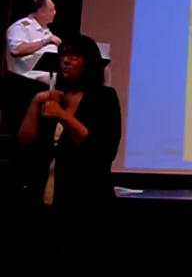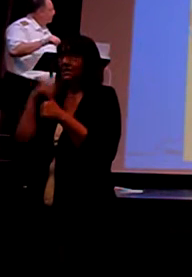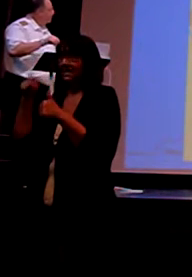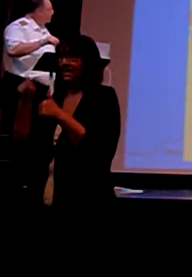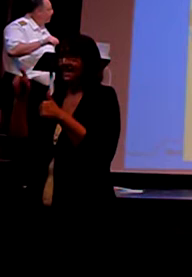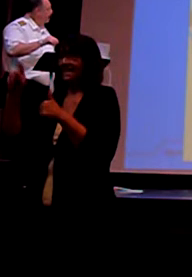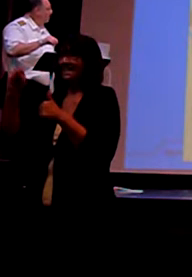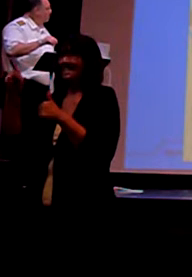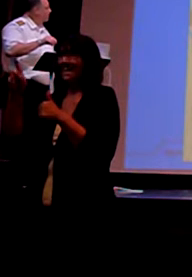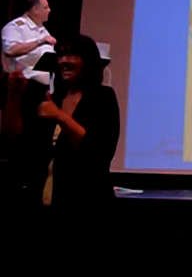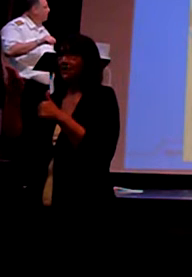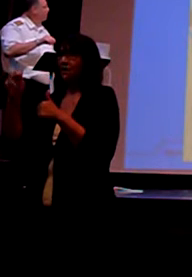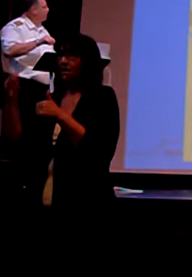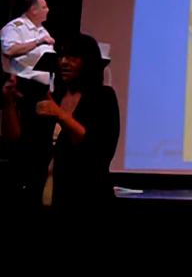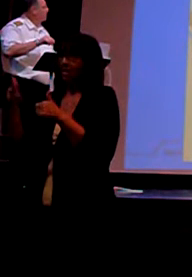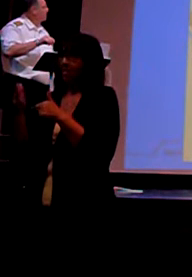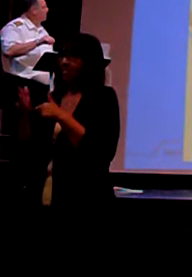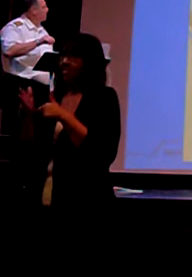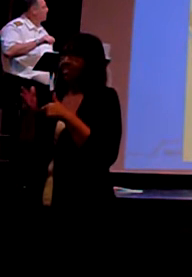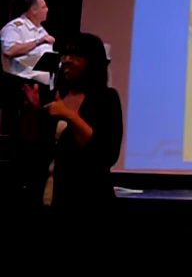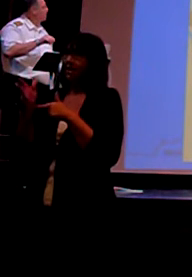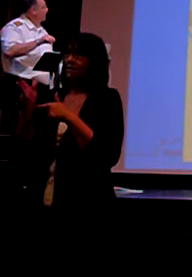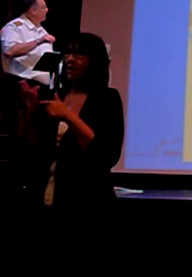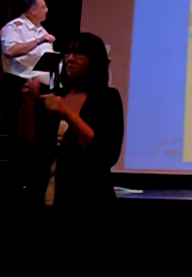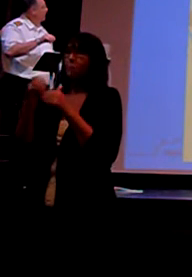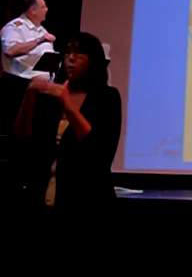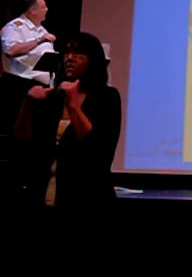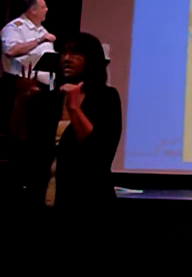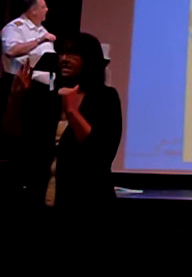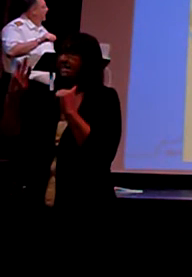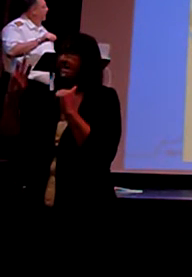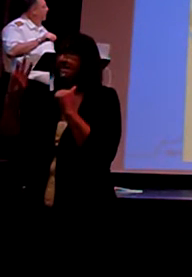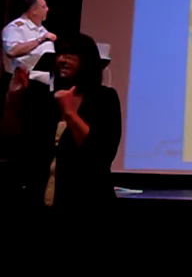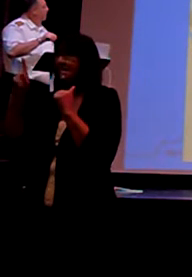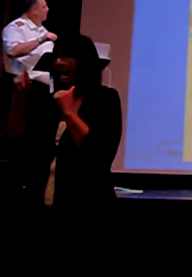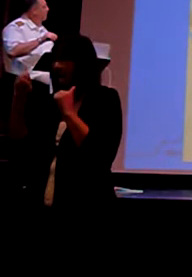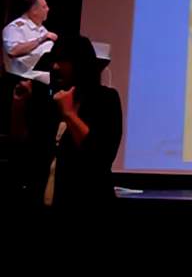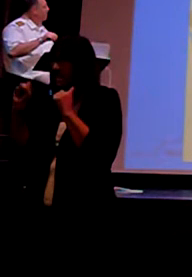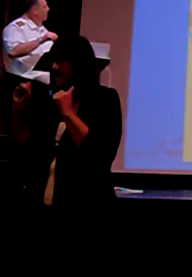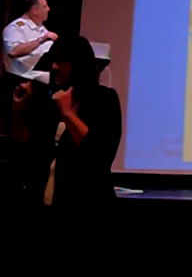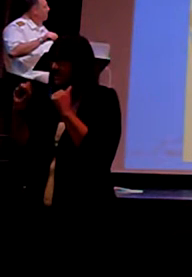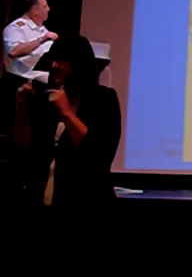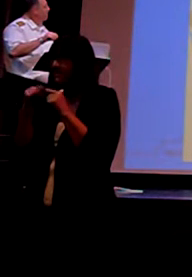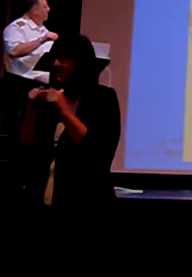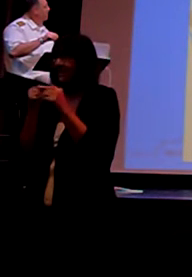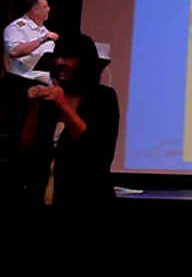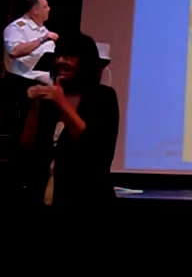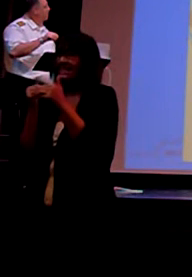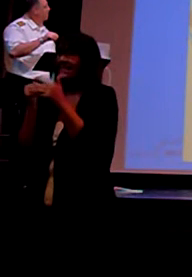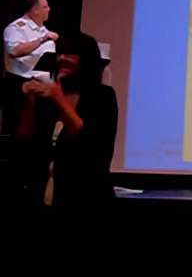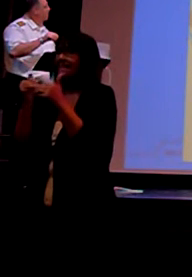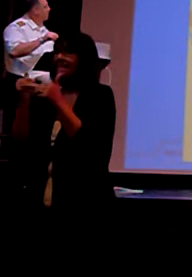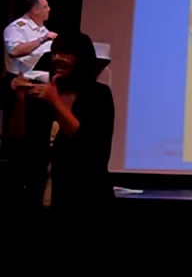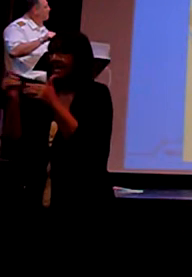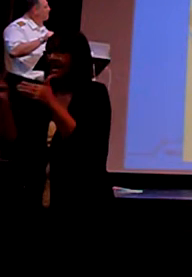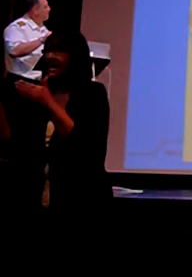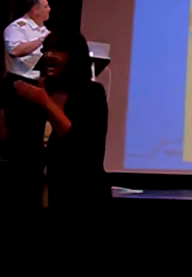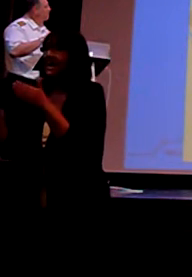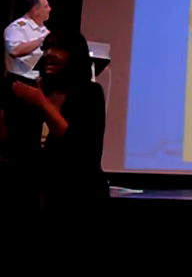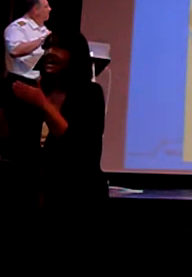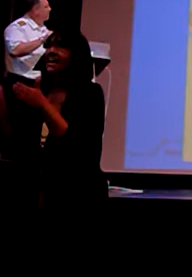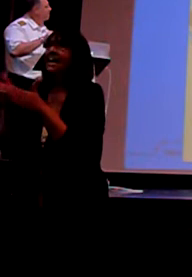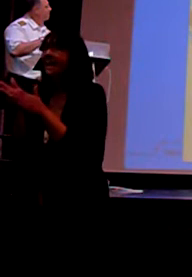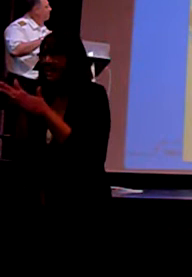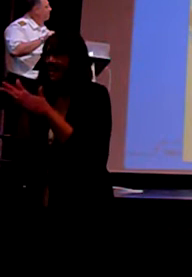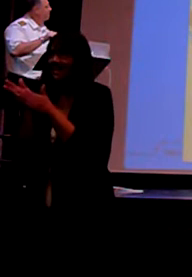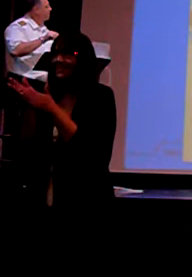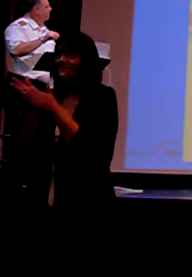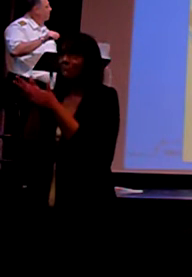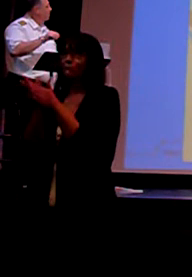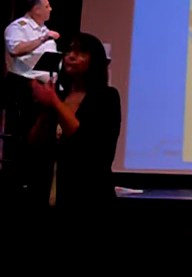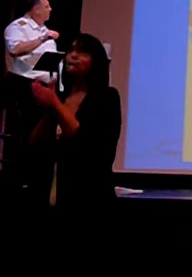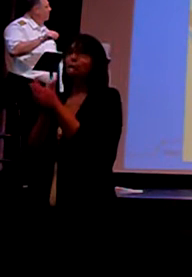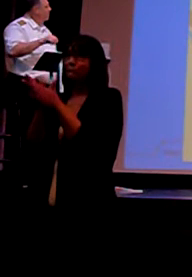to pass with not more than 6 knots. And then coming up here and docking starboard side